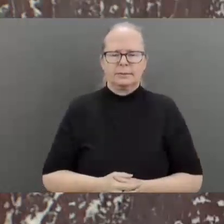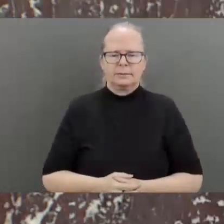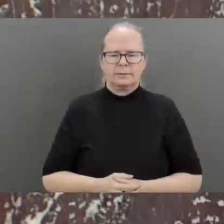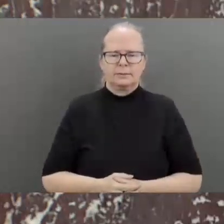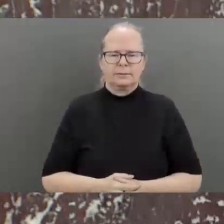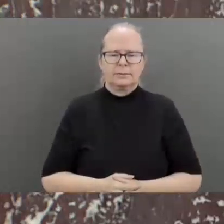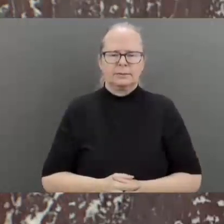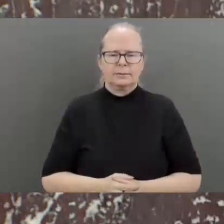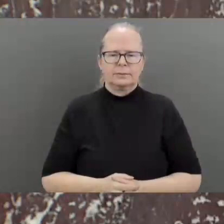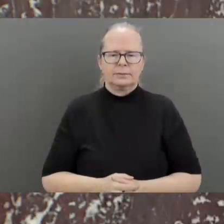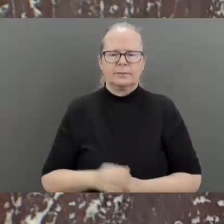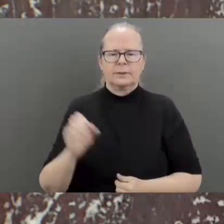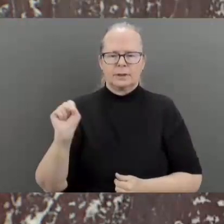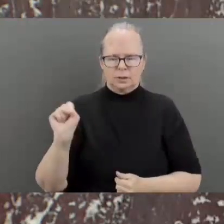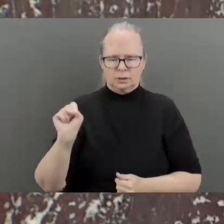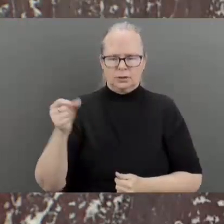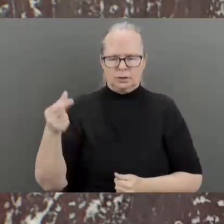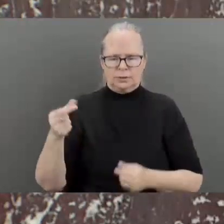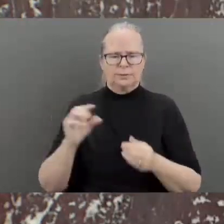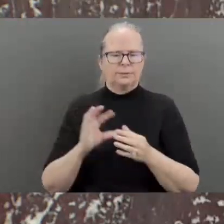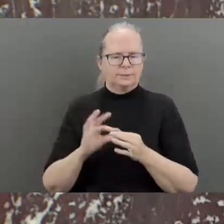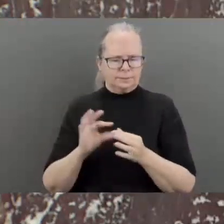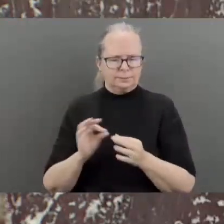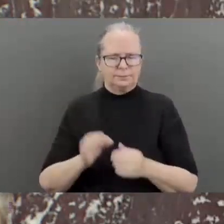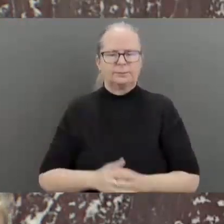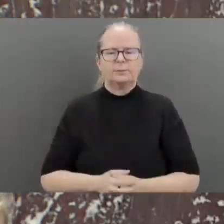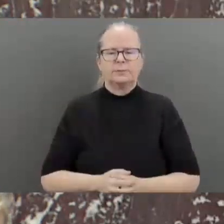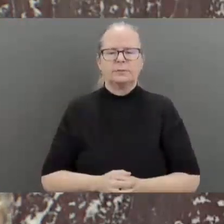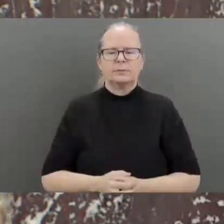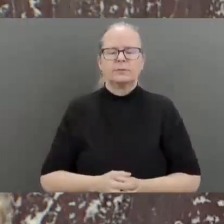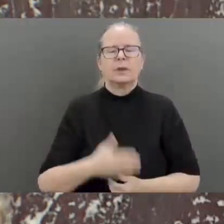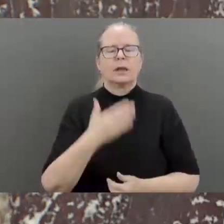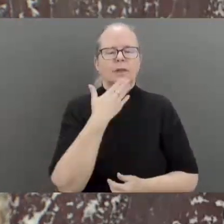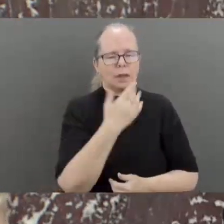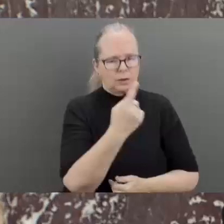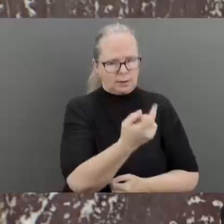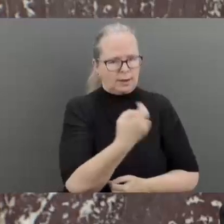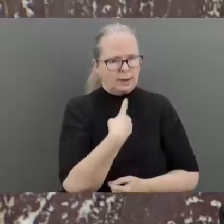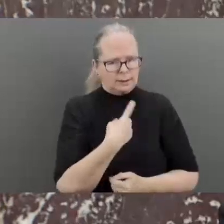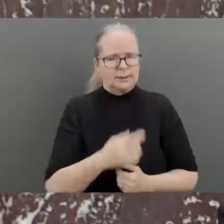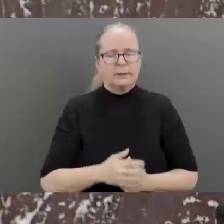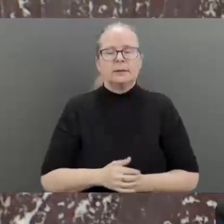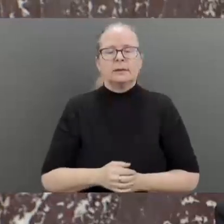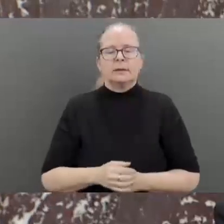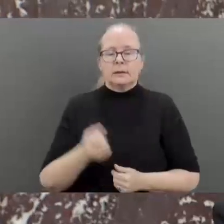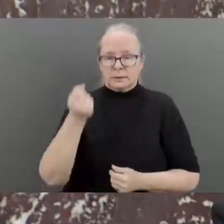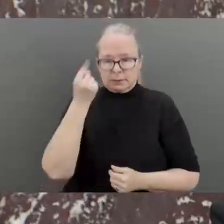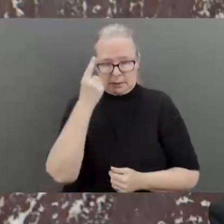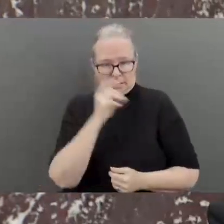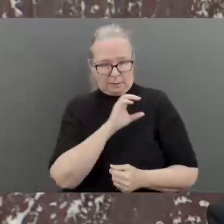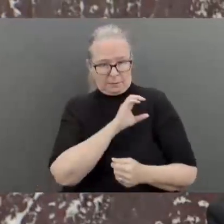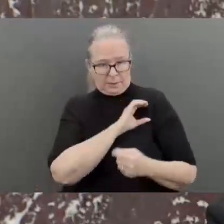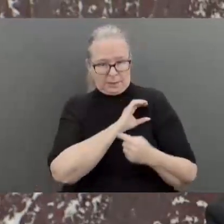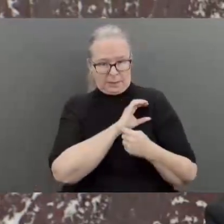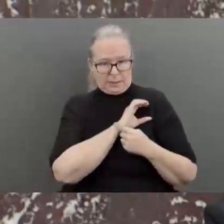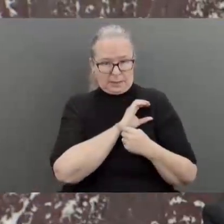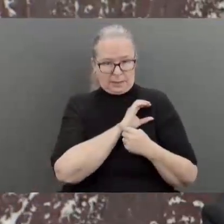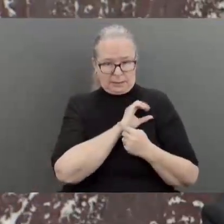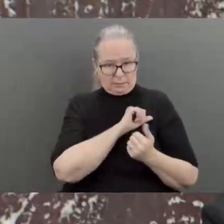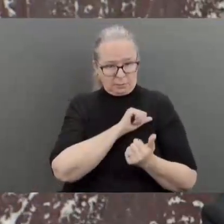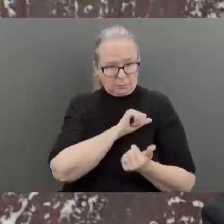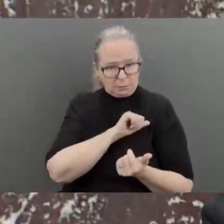that policing in Canadian society has not changed in many years. We believe that police officers